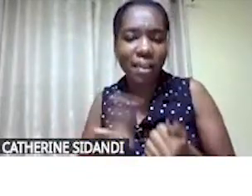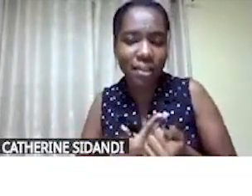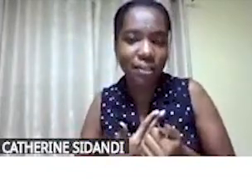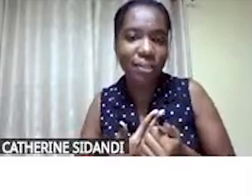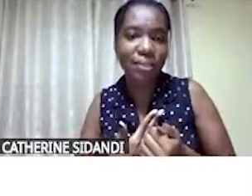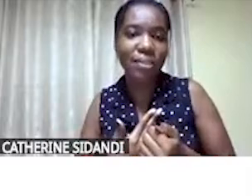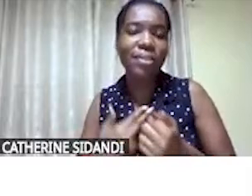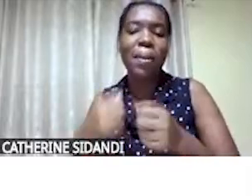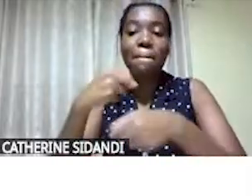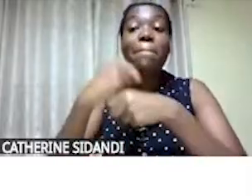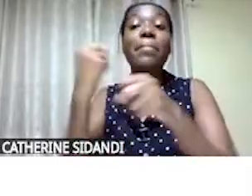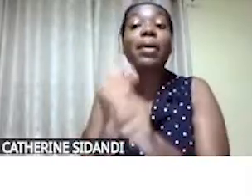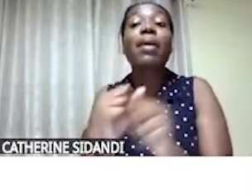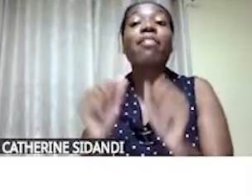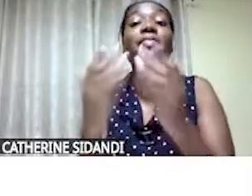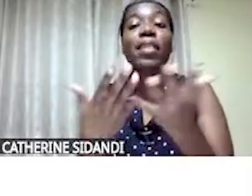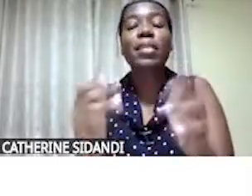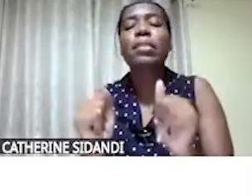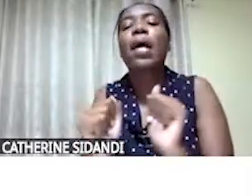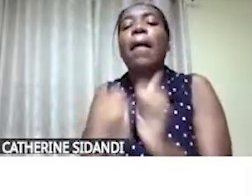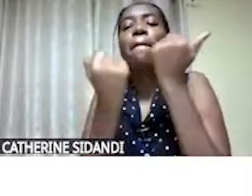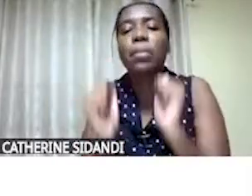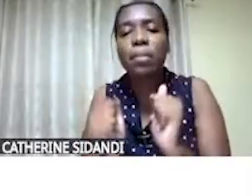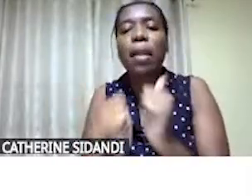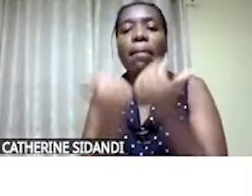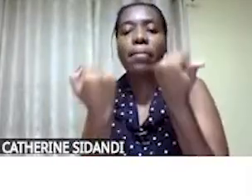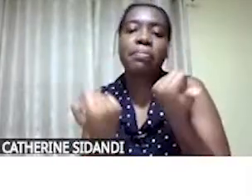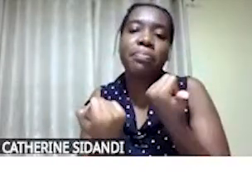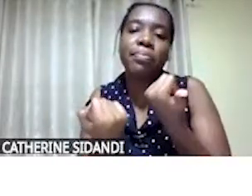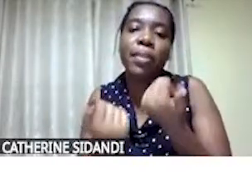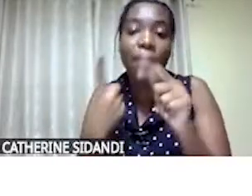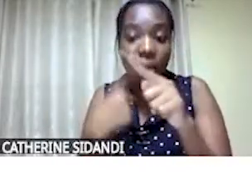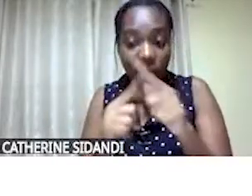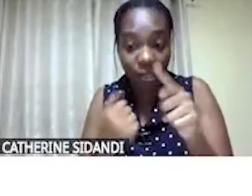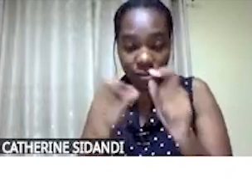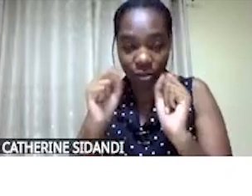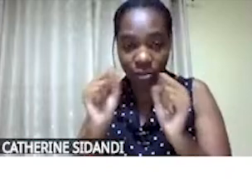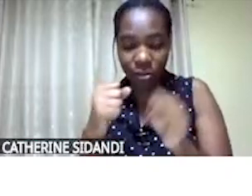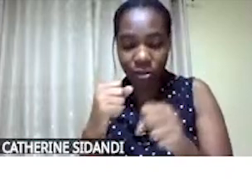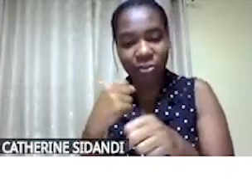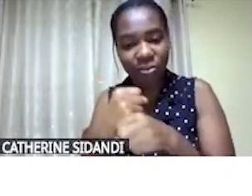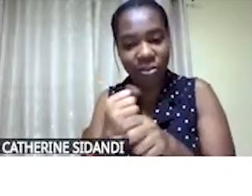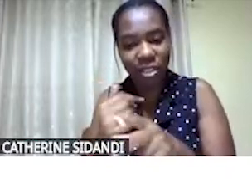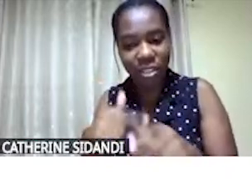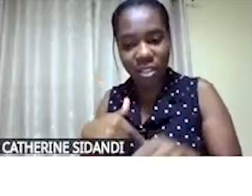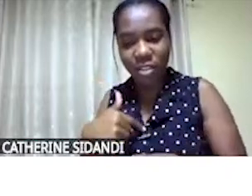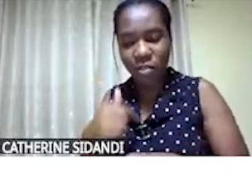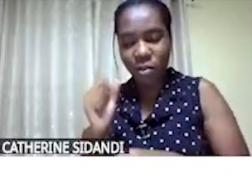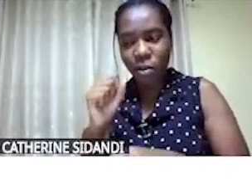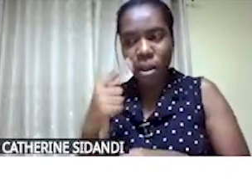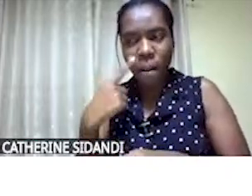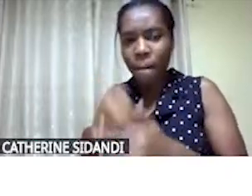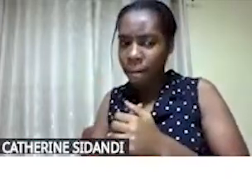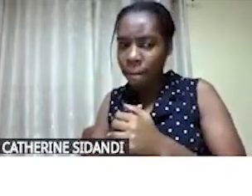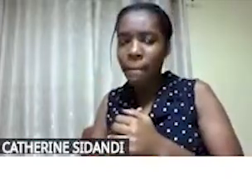of these things. But we cannot just be wishful and not find a way to execute.